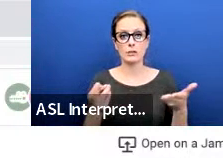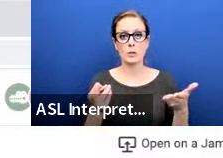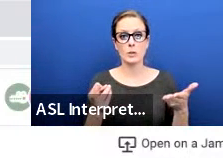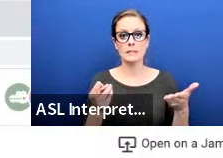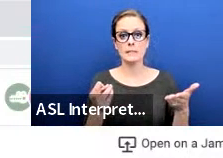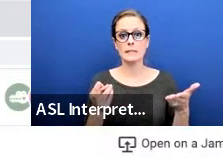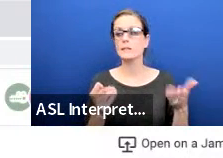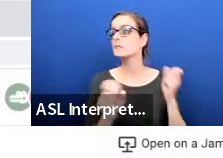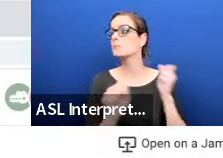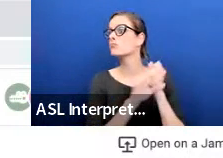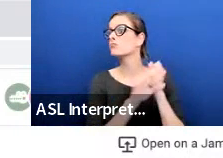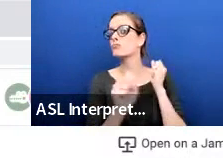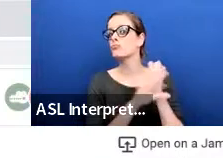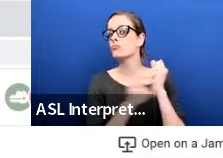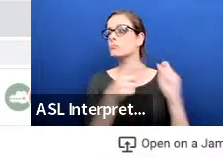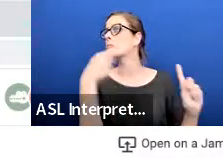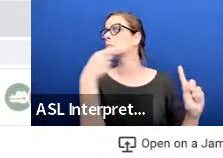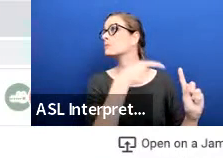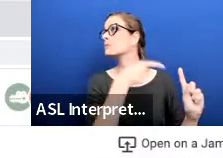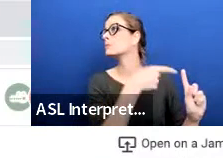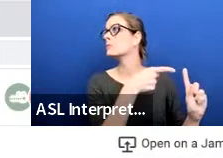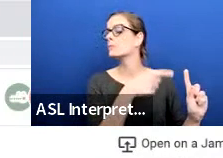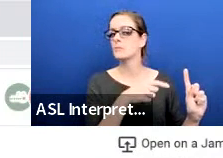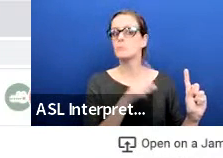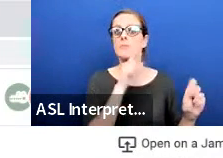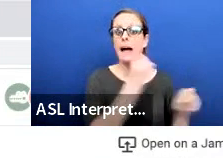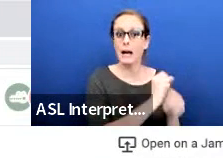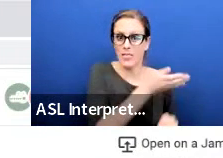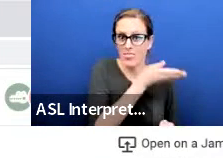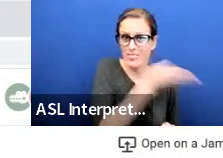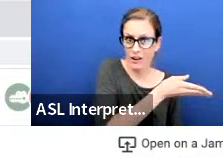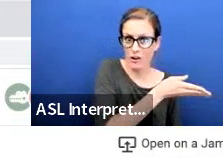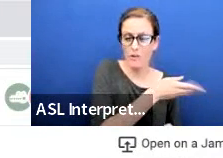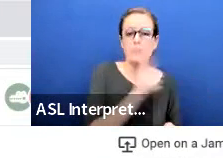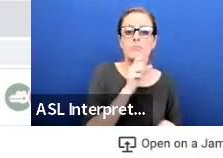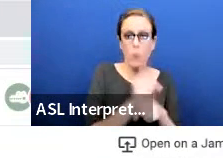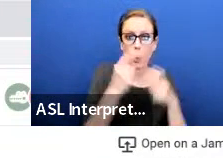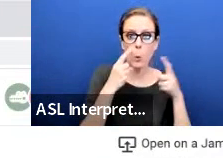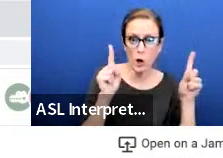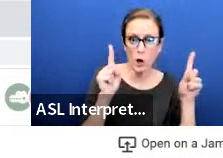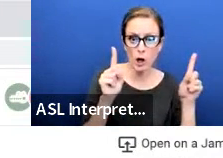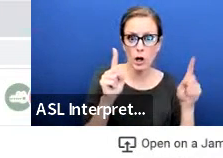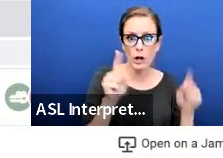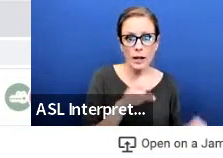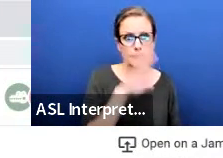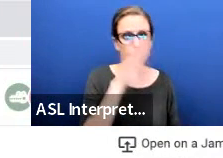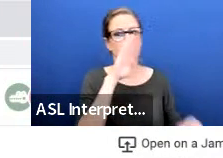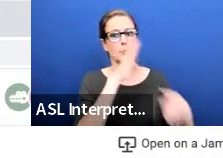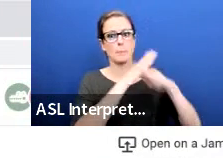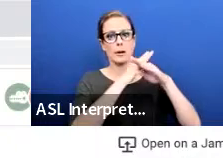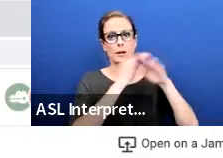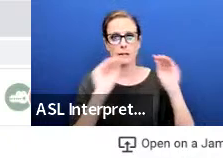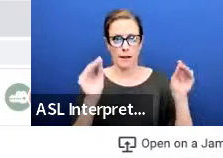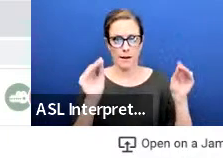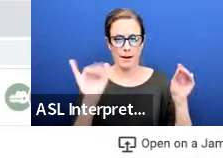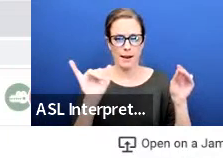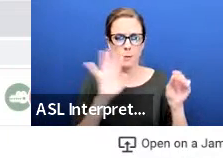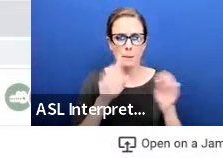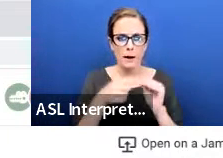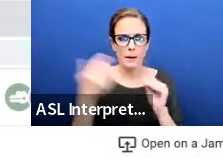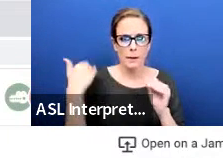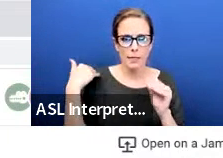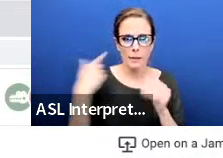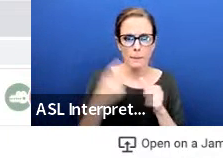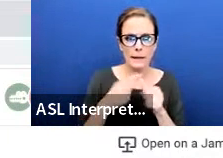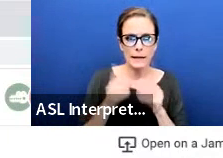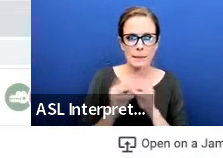and that they don't encounter barriers like we were talking about at the beginning of the meeting. And would you put it